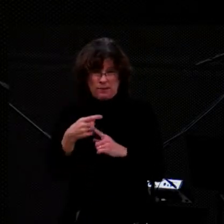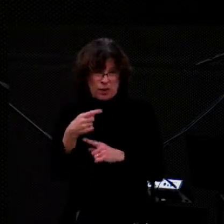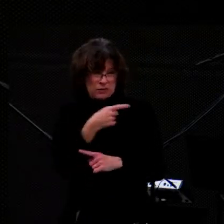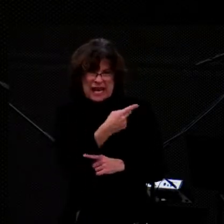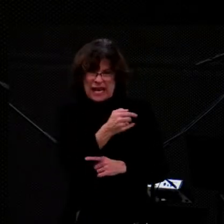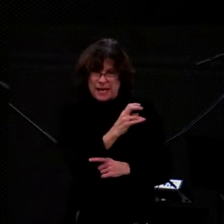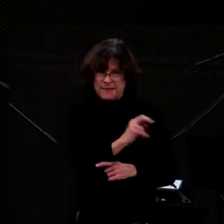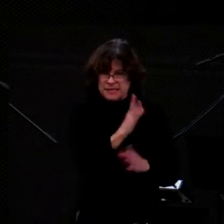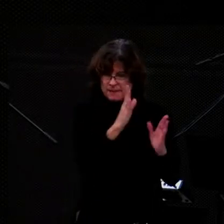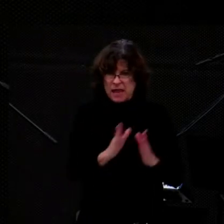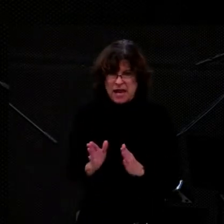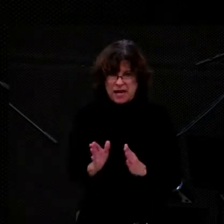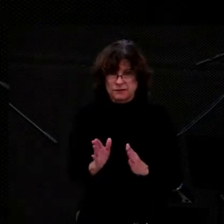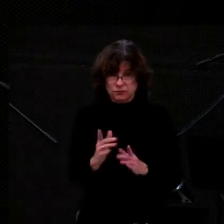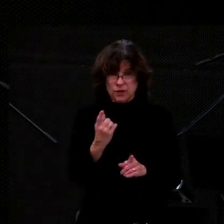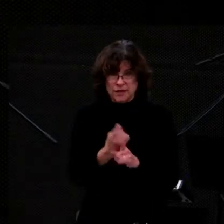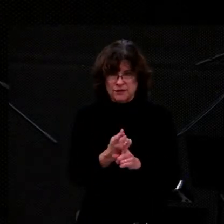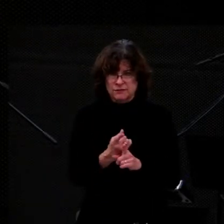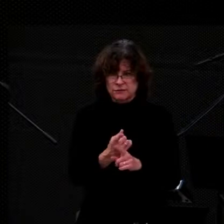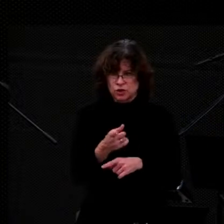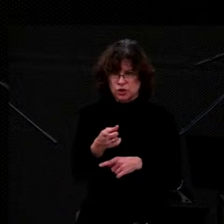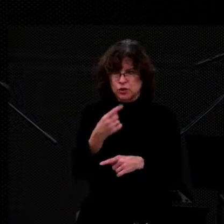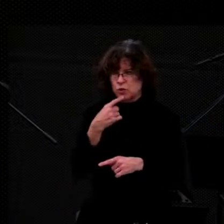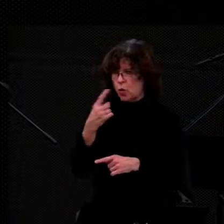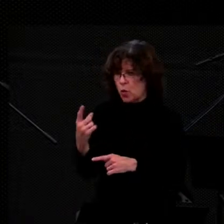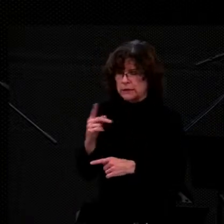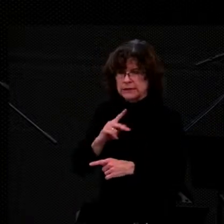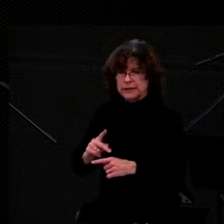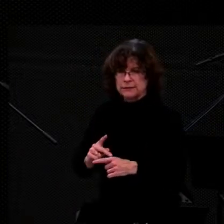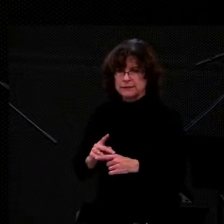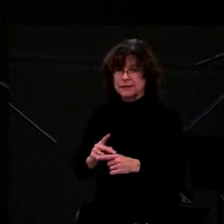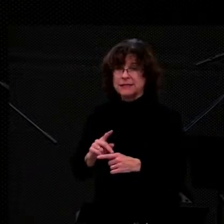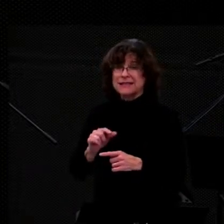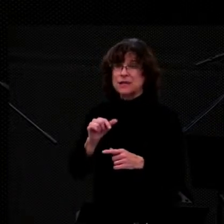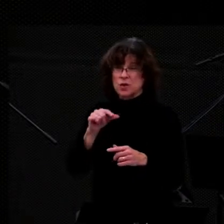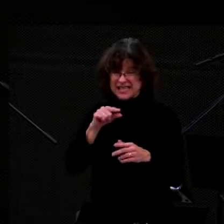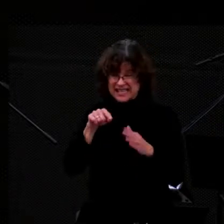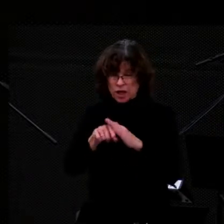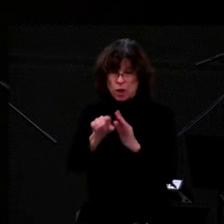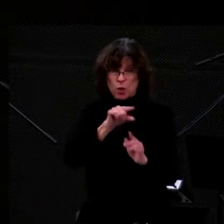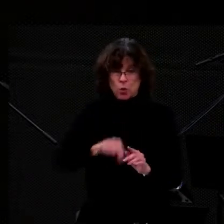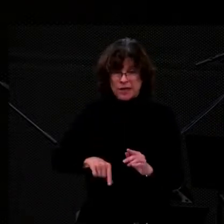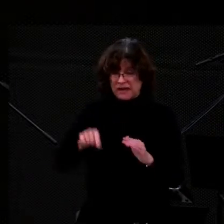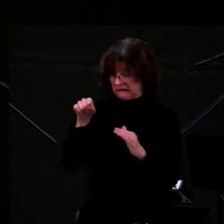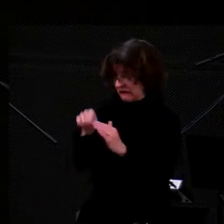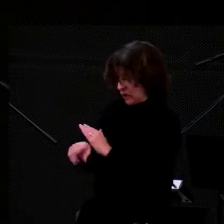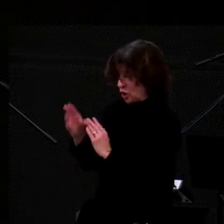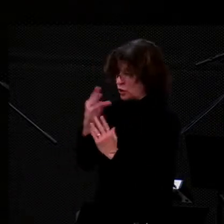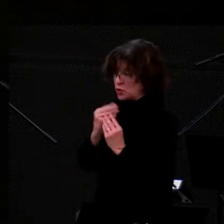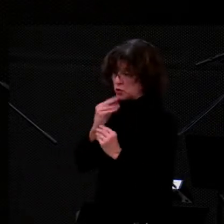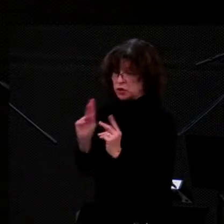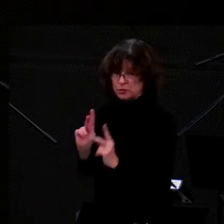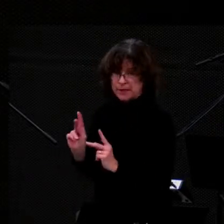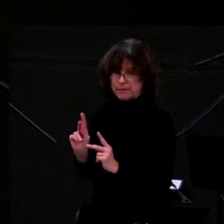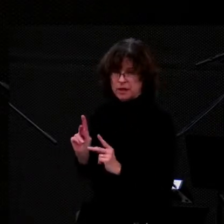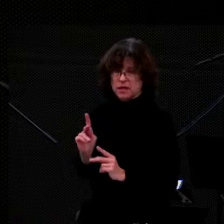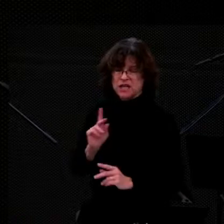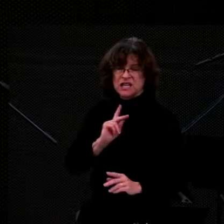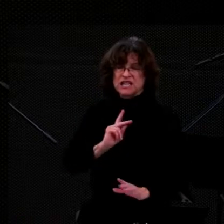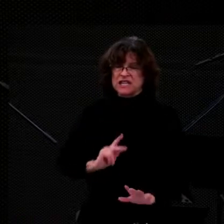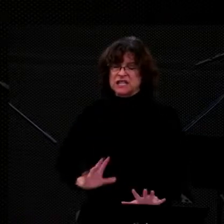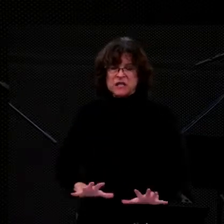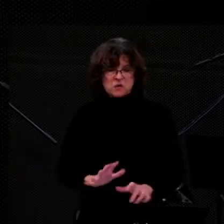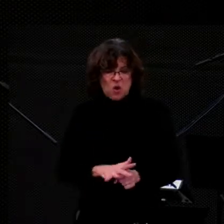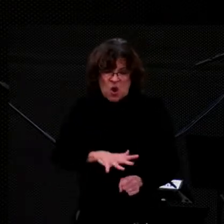about Haman and this plot to kill not just the Jews, but his very queen. And so he has to take a walk in the